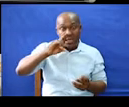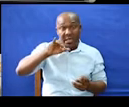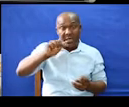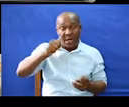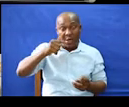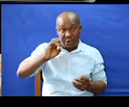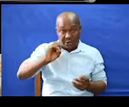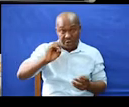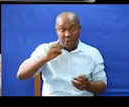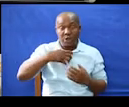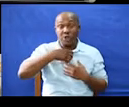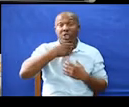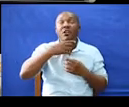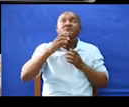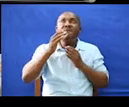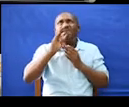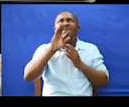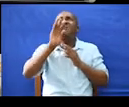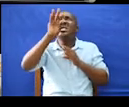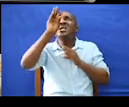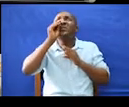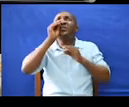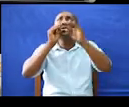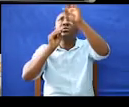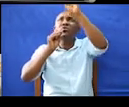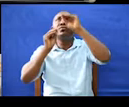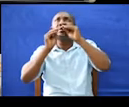necked giraffe, and short